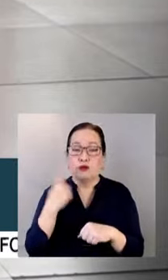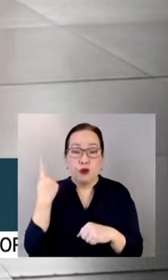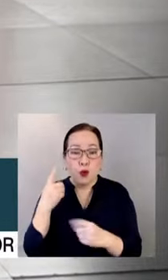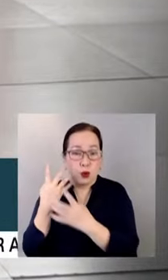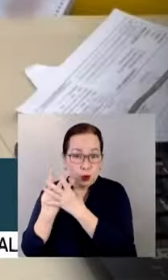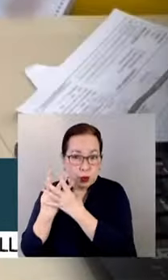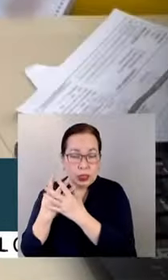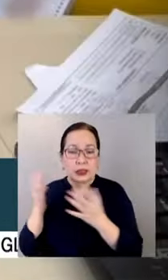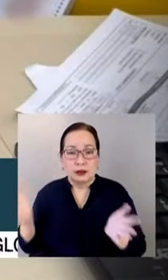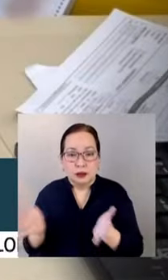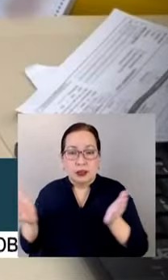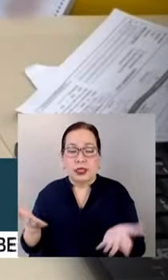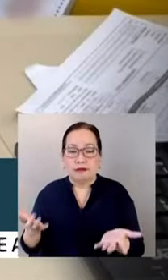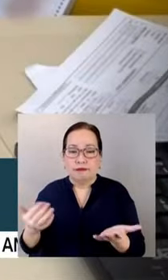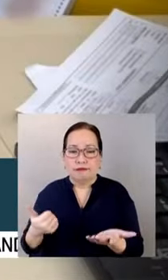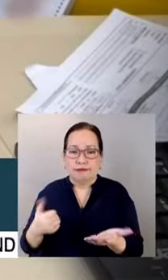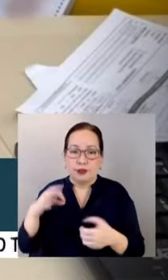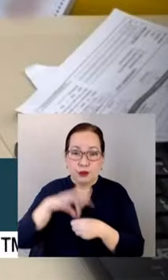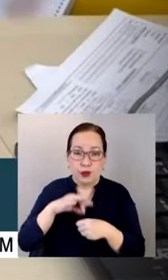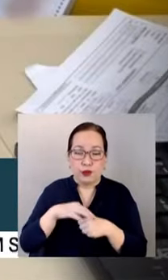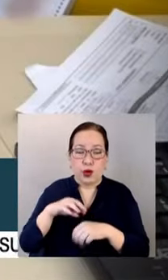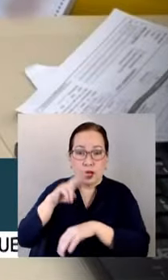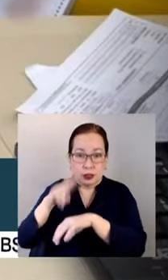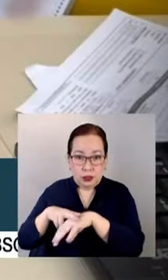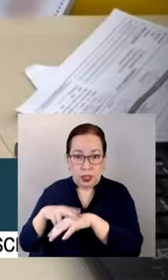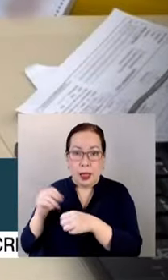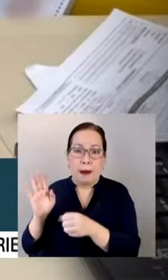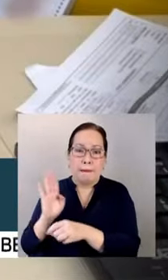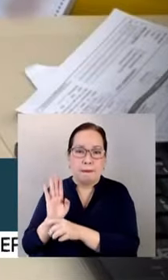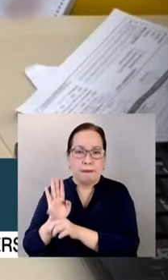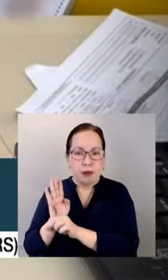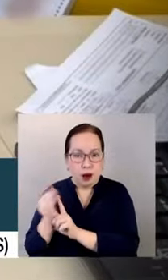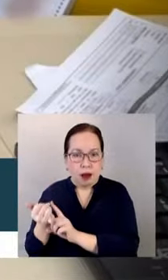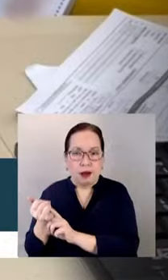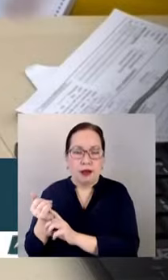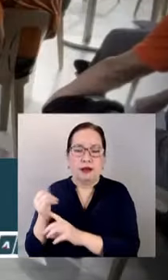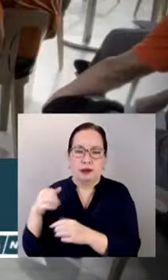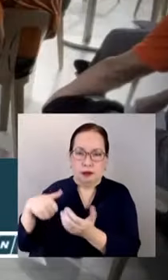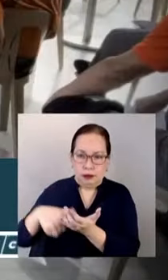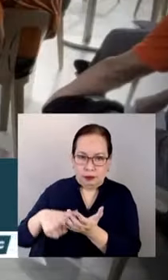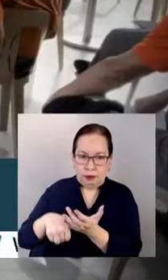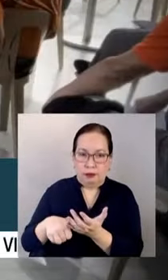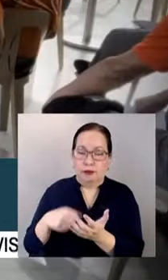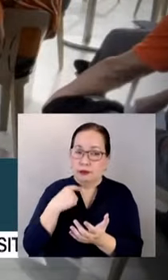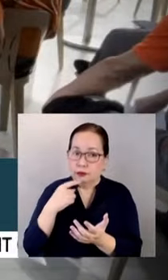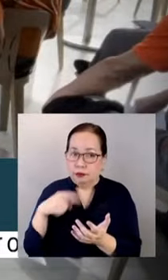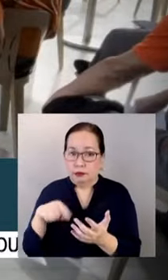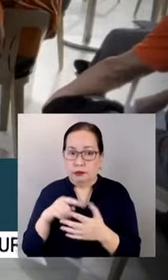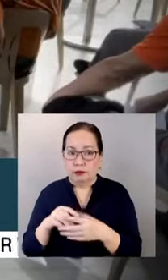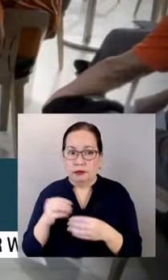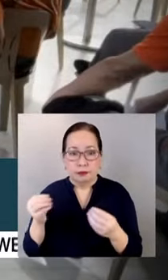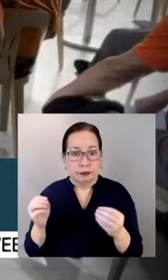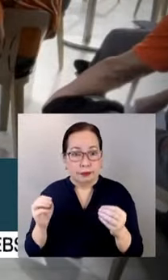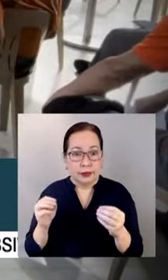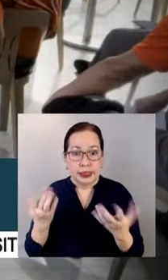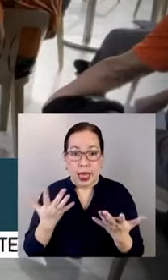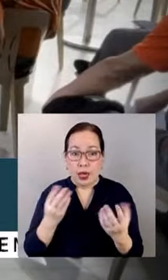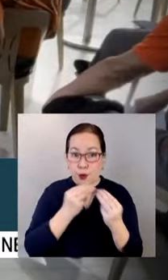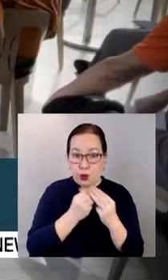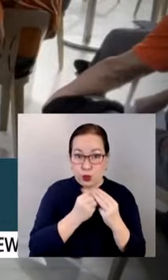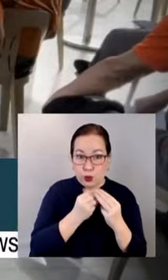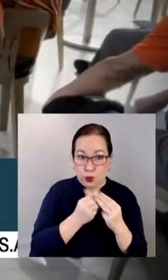for the national and local polls. At least 2,084 PDLs at the New Bilibid prison transferred their registration in Muntinlupa City